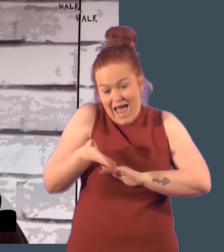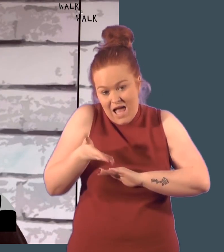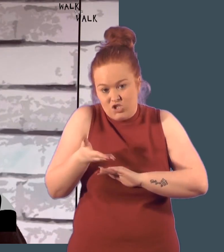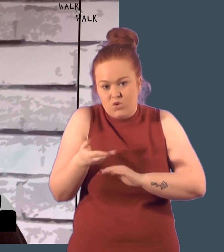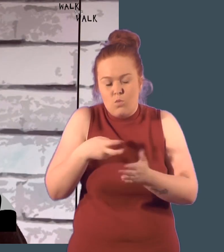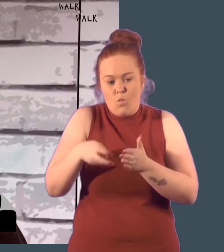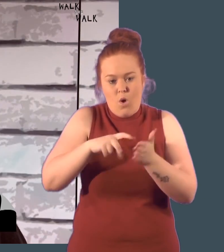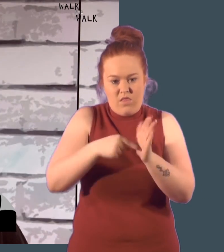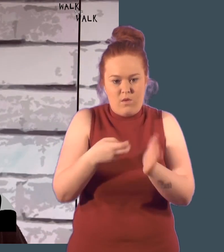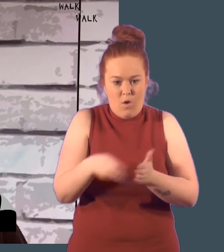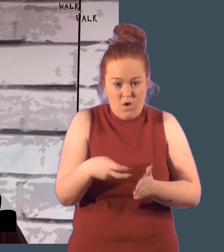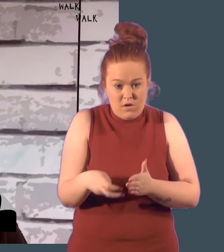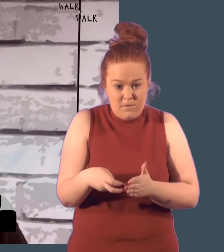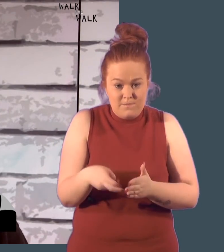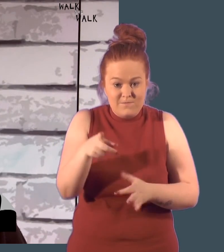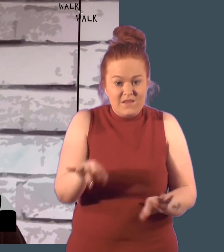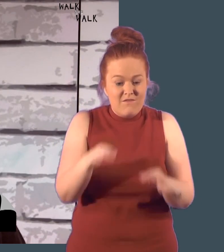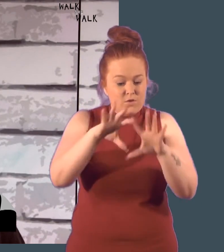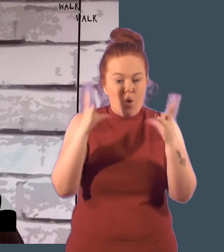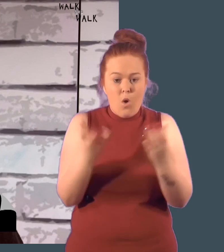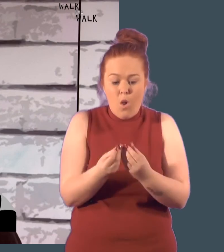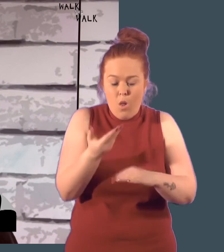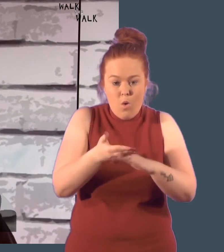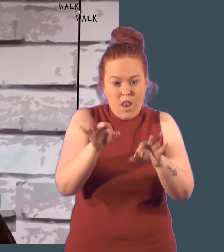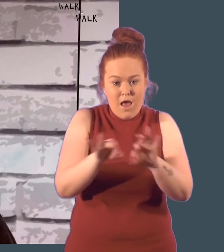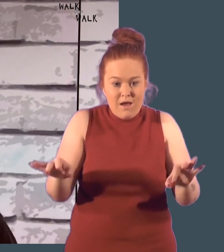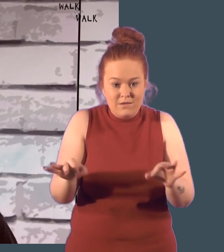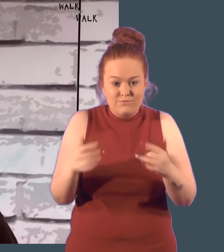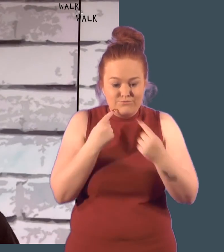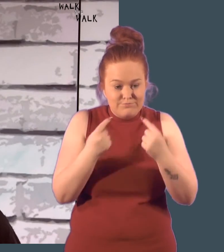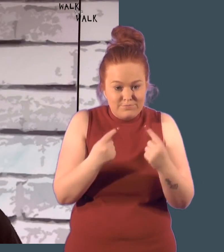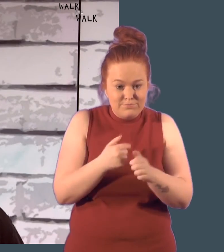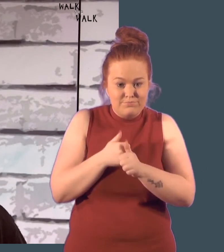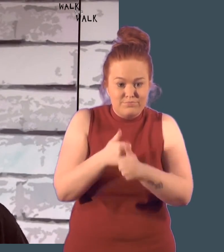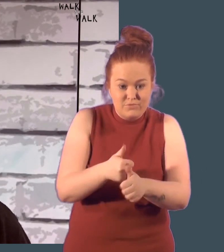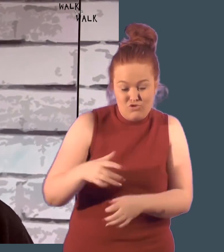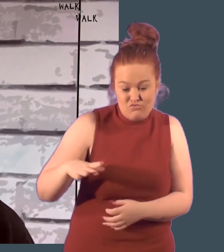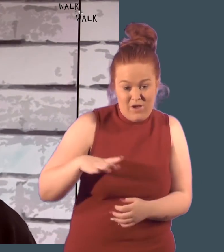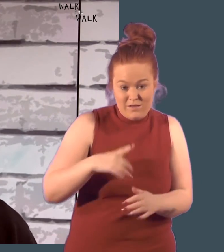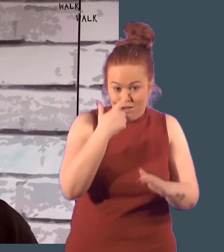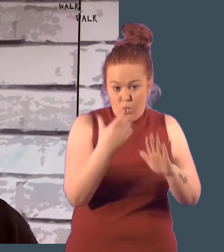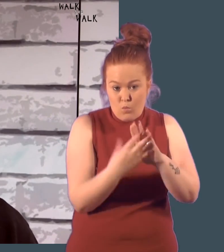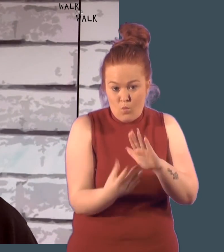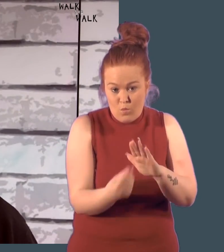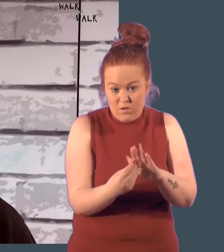scottishbooktrust.com/walk the walk. You'll find all of the online supporting materials ready to download on that site. There's also